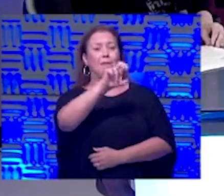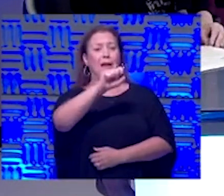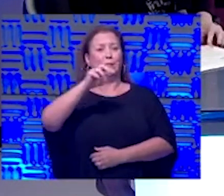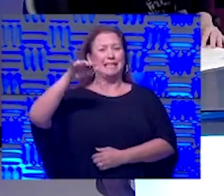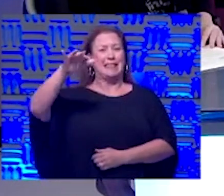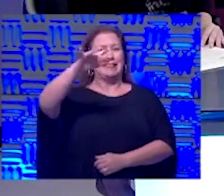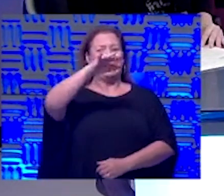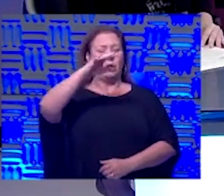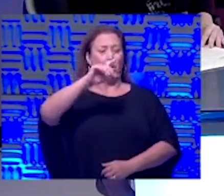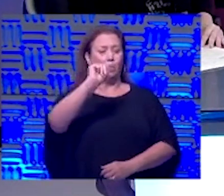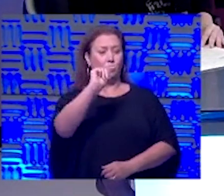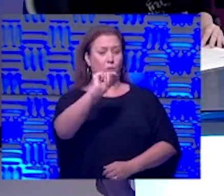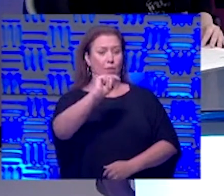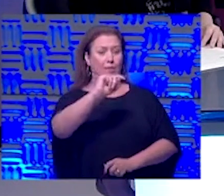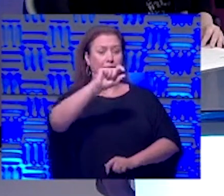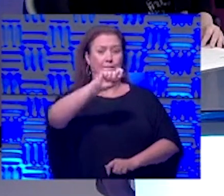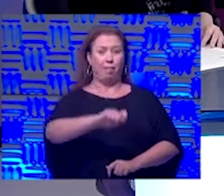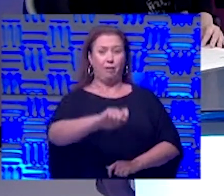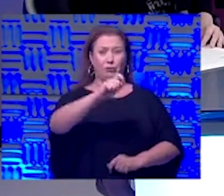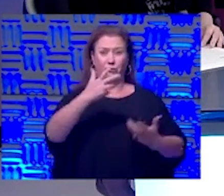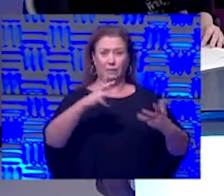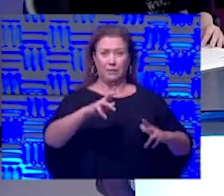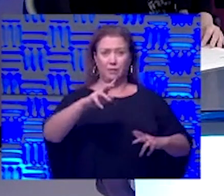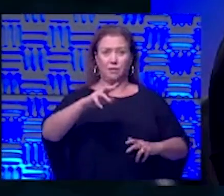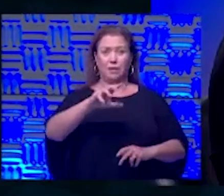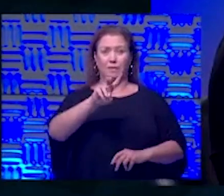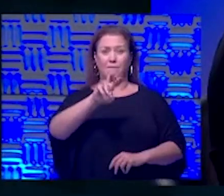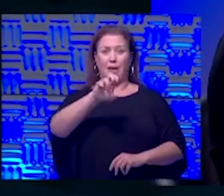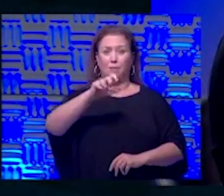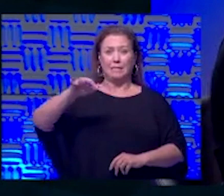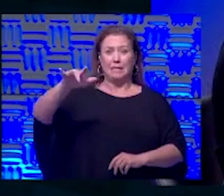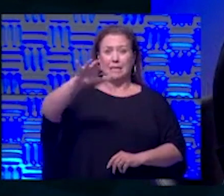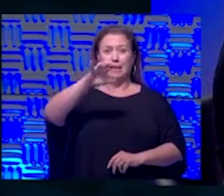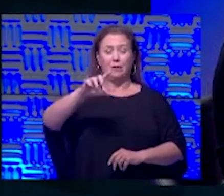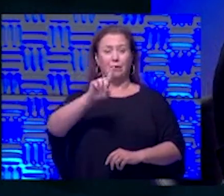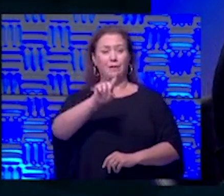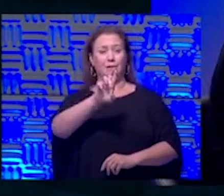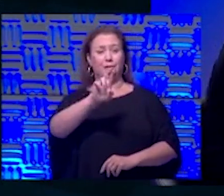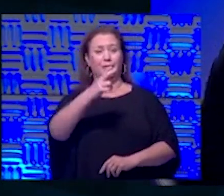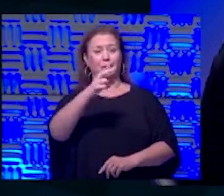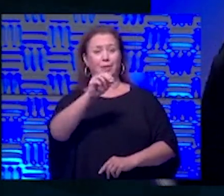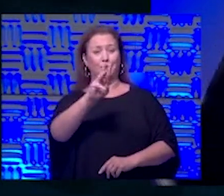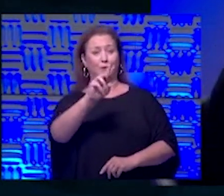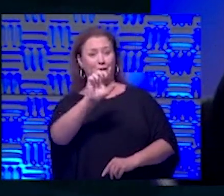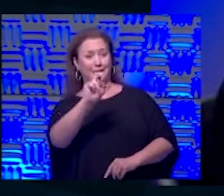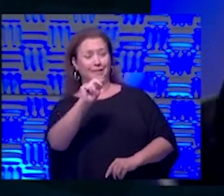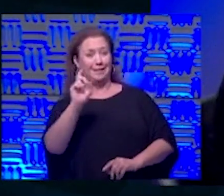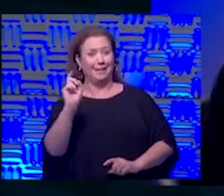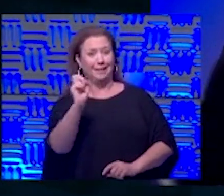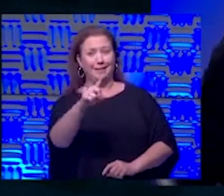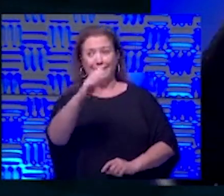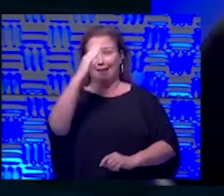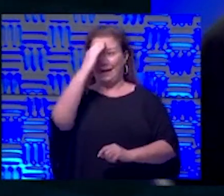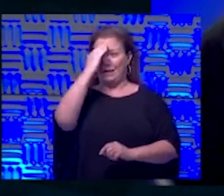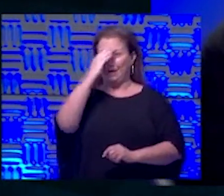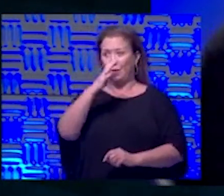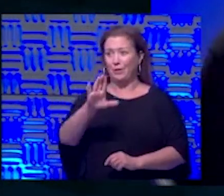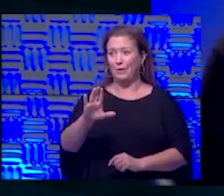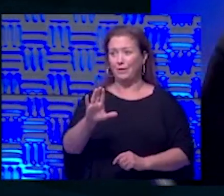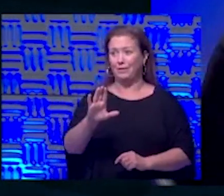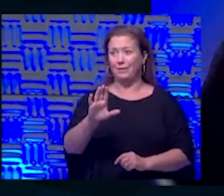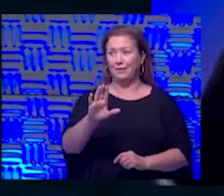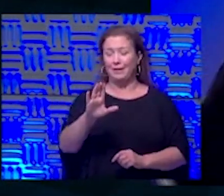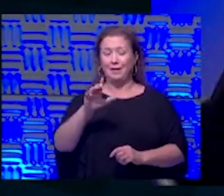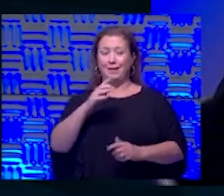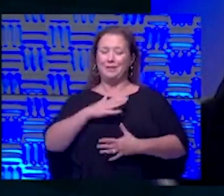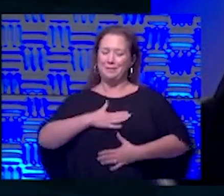air after the toilets flush? Dr. Hawkinson, we're looking right at you, and I know you were in the you